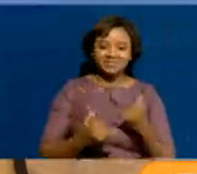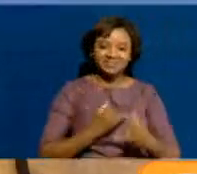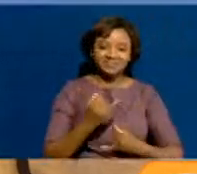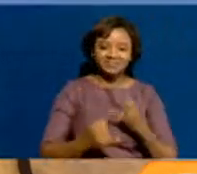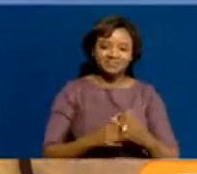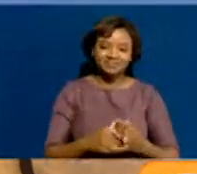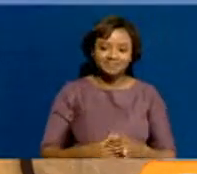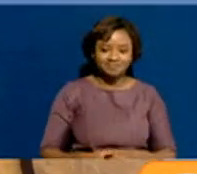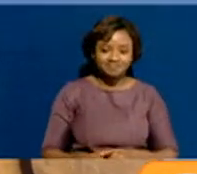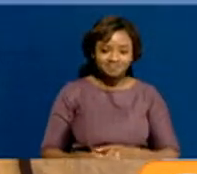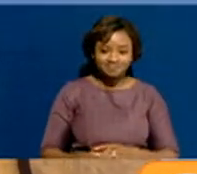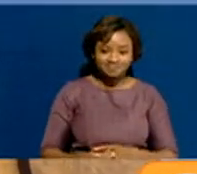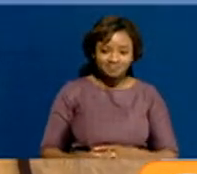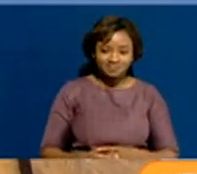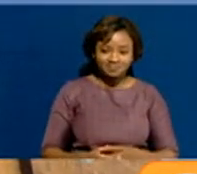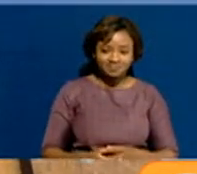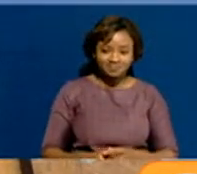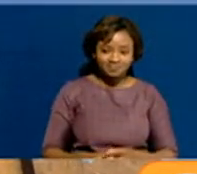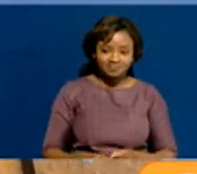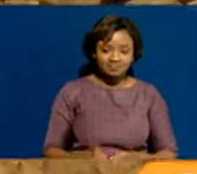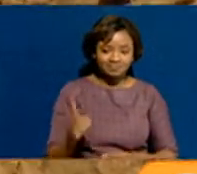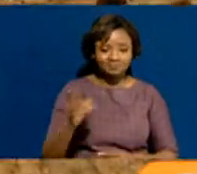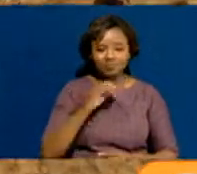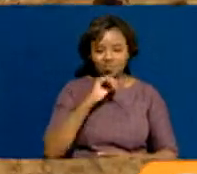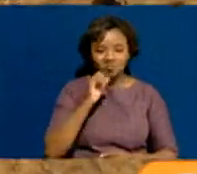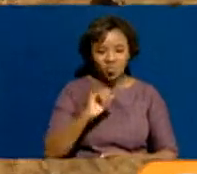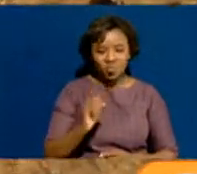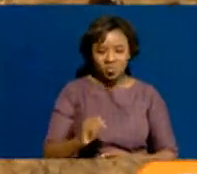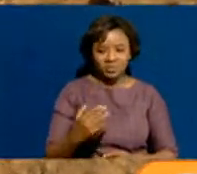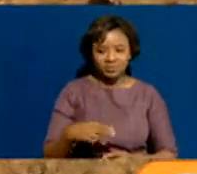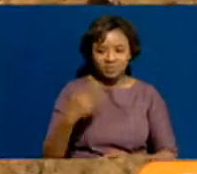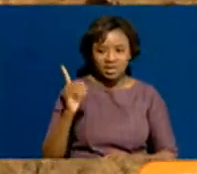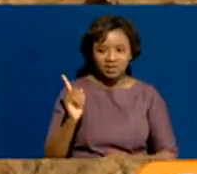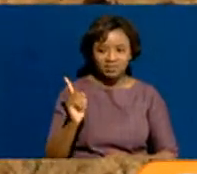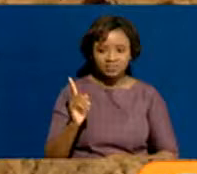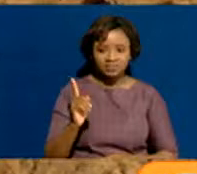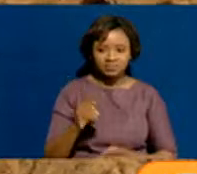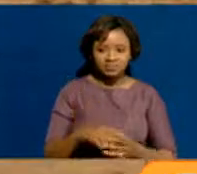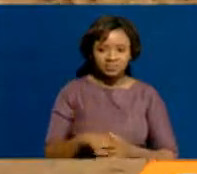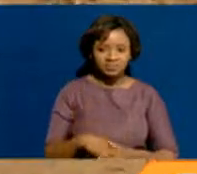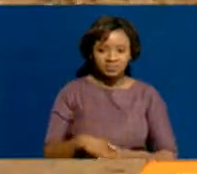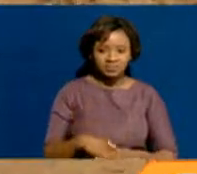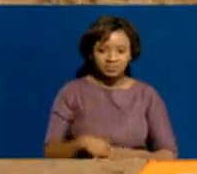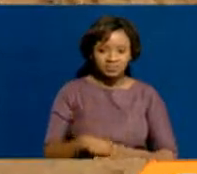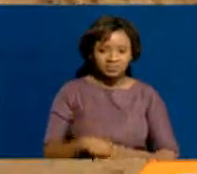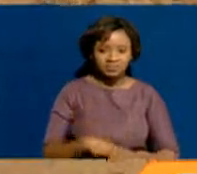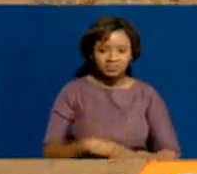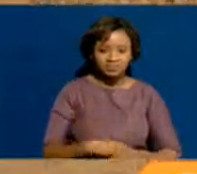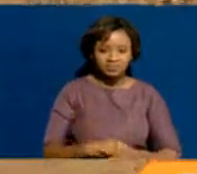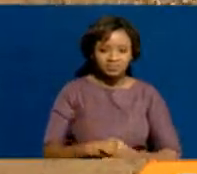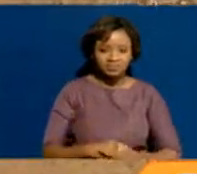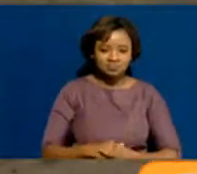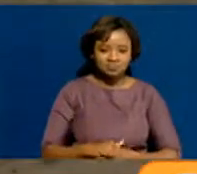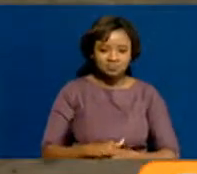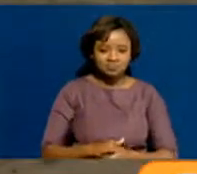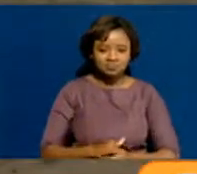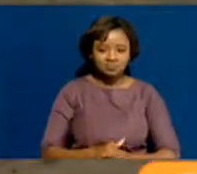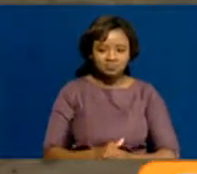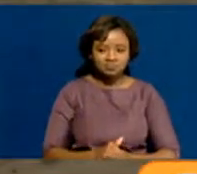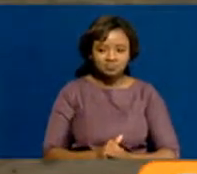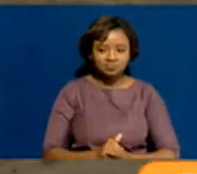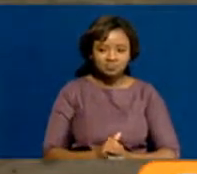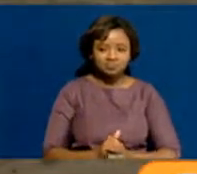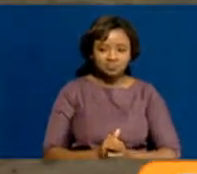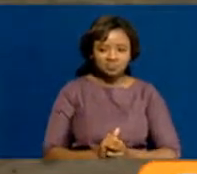It is the oldest functioning one in the world, situated in the Sinai Peninsula. Along the monastery